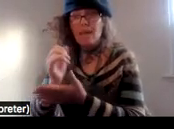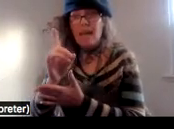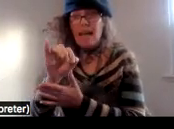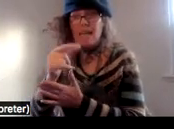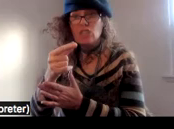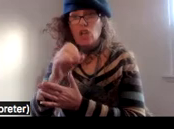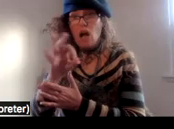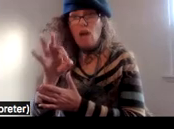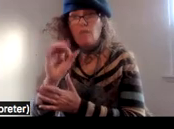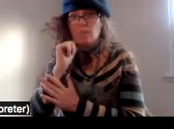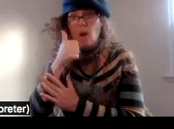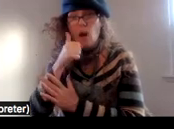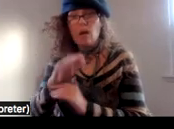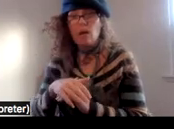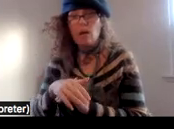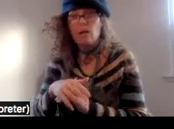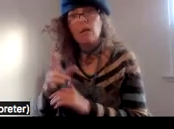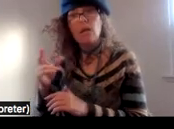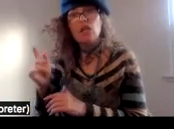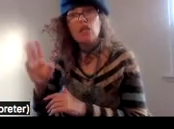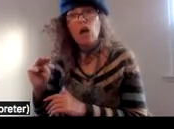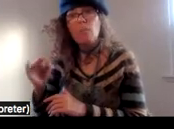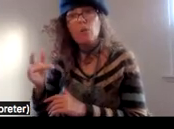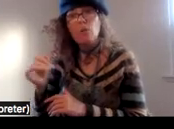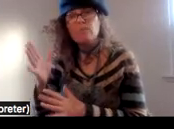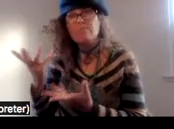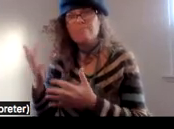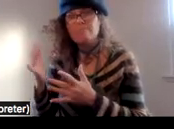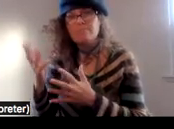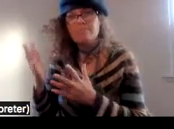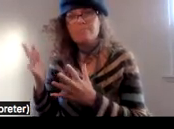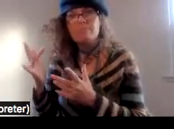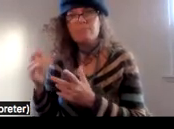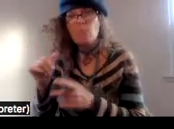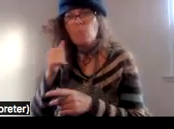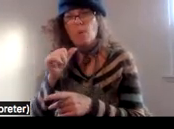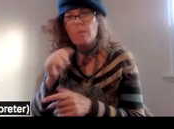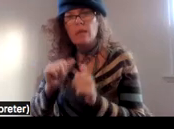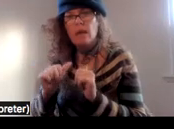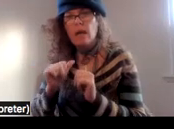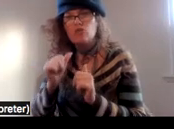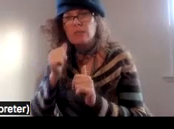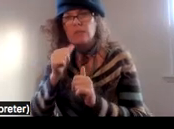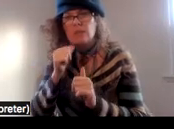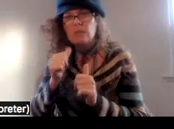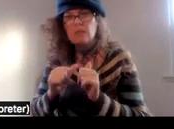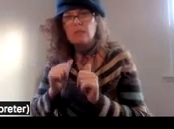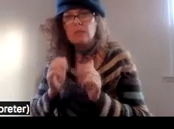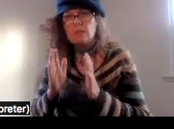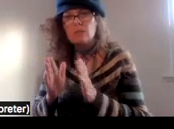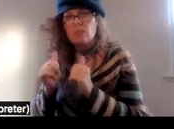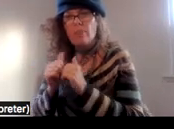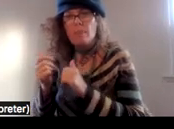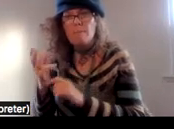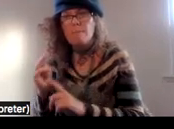he and um gosh i remember that i forget that the woman um who's very good actress who who's with